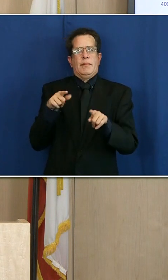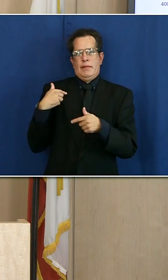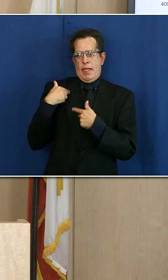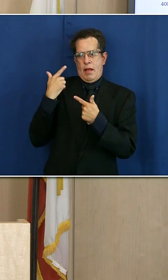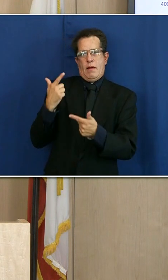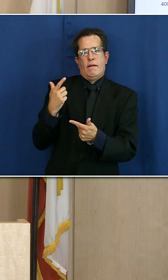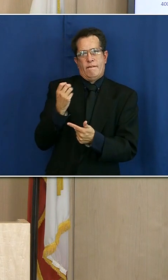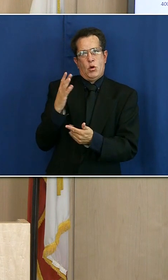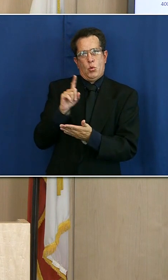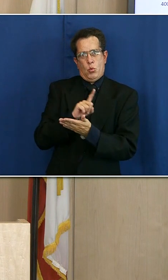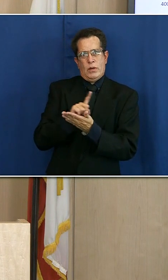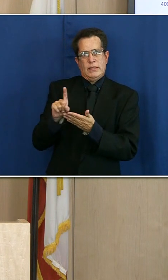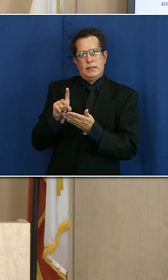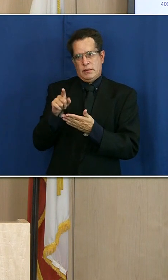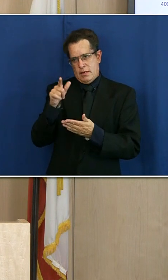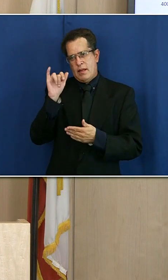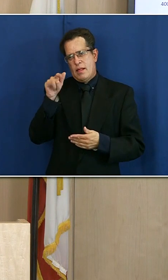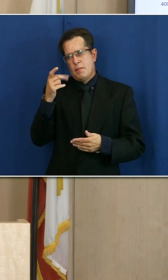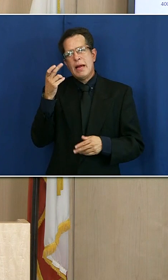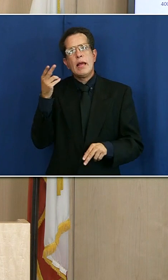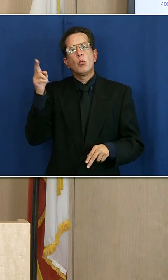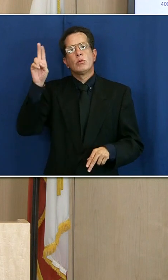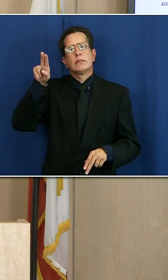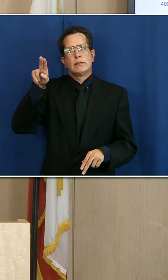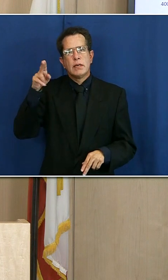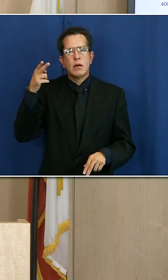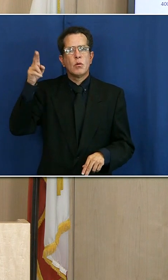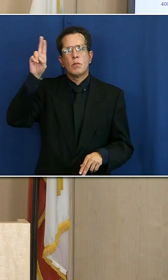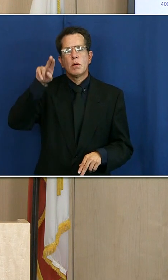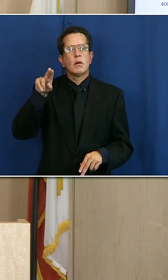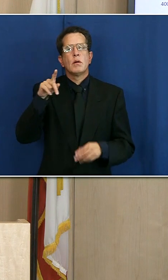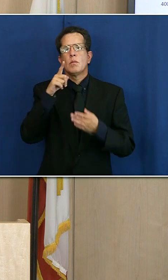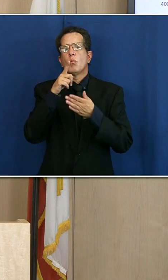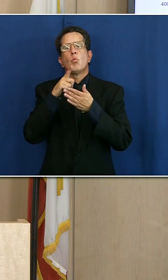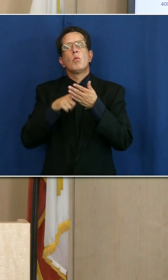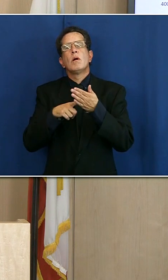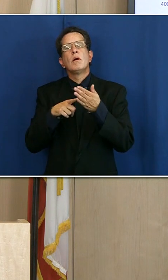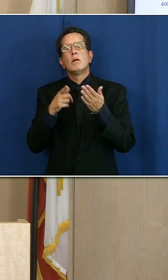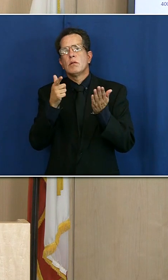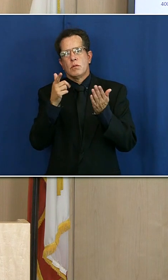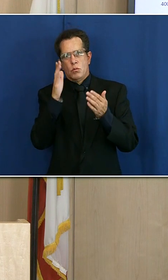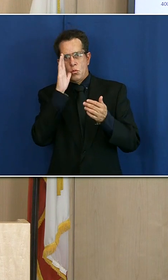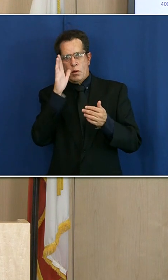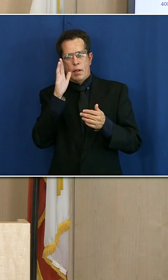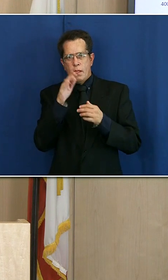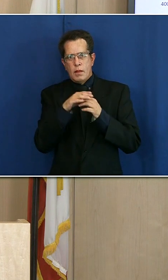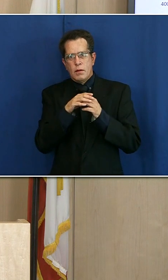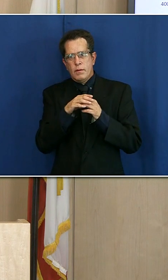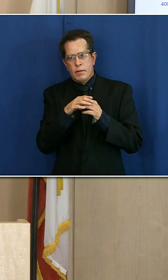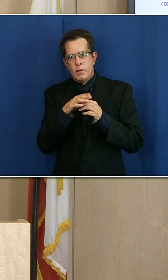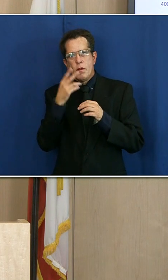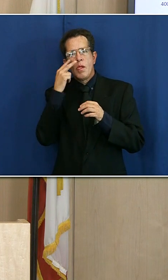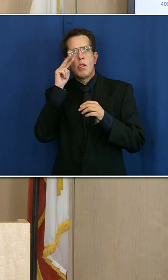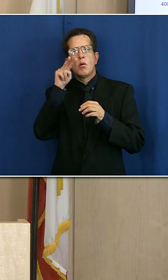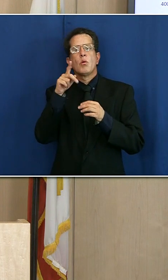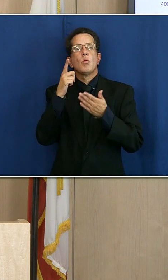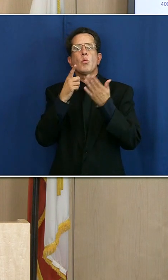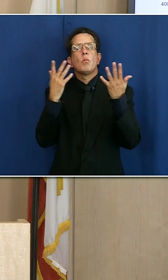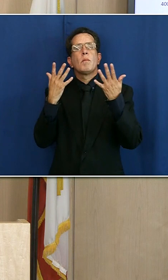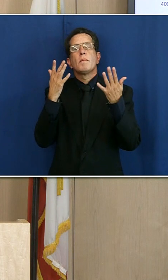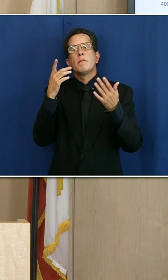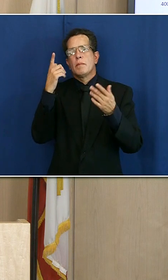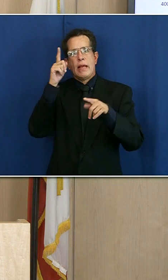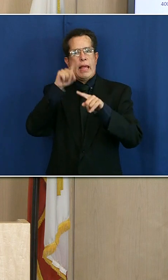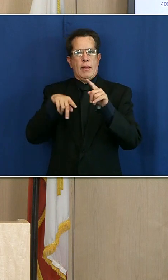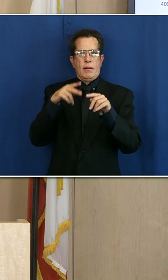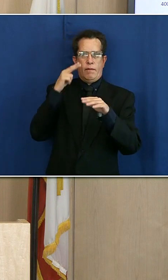that slight increase. What would you be looking for that would be unexpected that might lead us